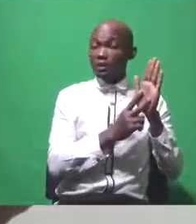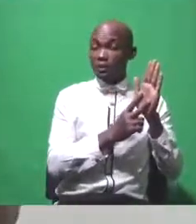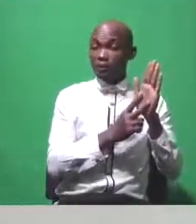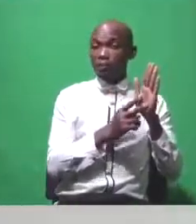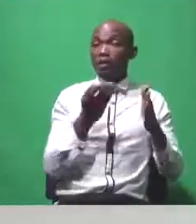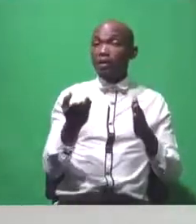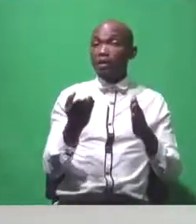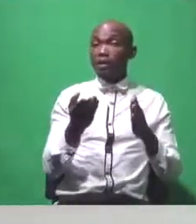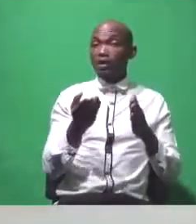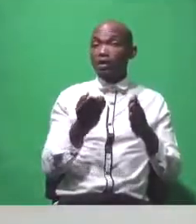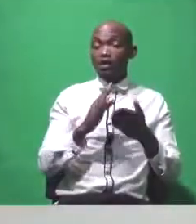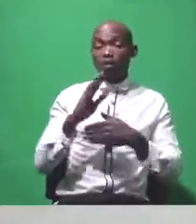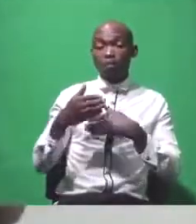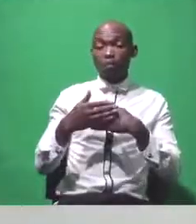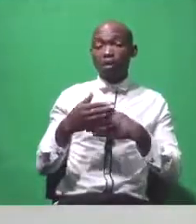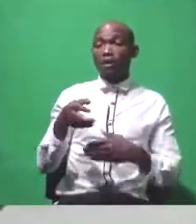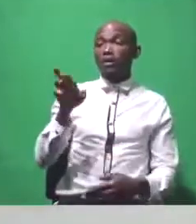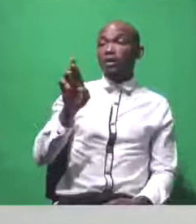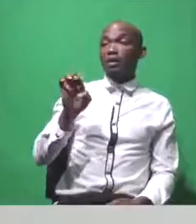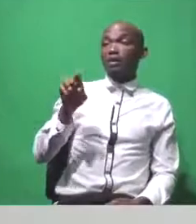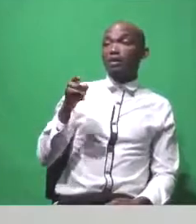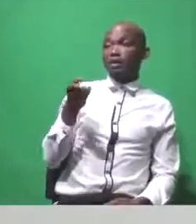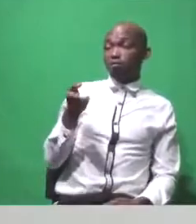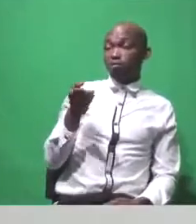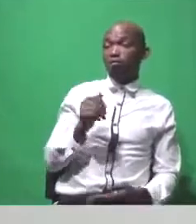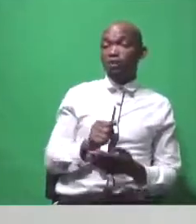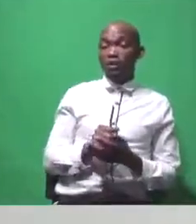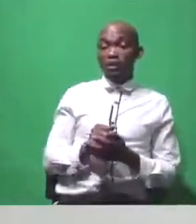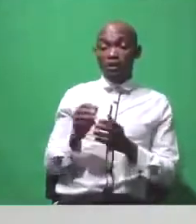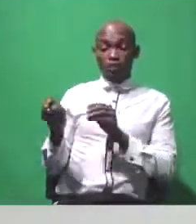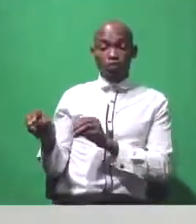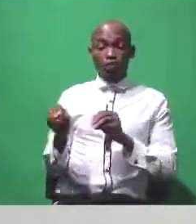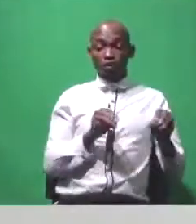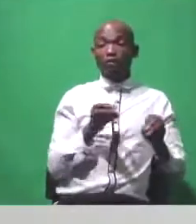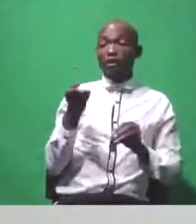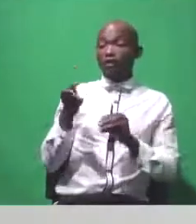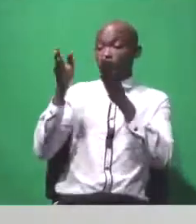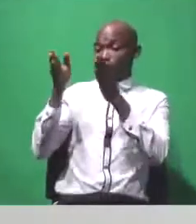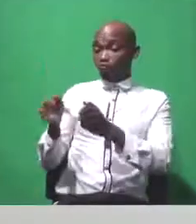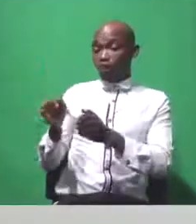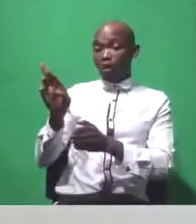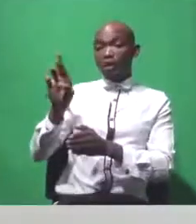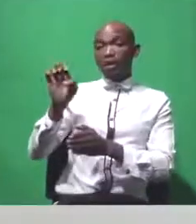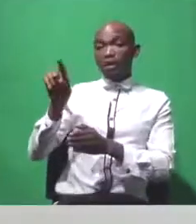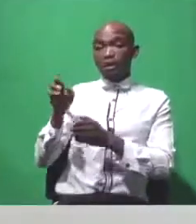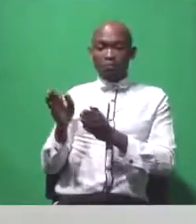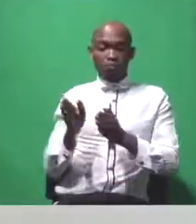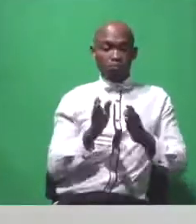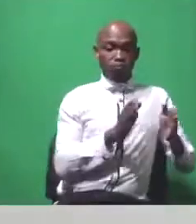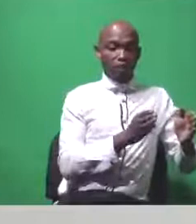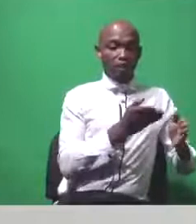Just I remove this account and I draw here. Say this at RIP